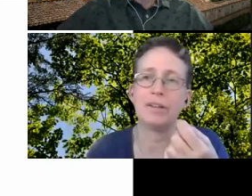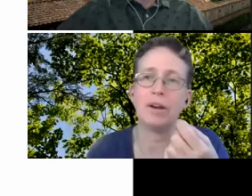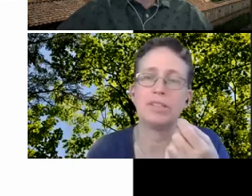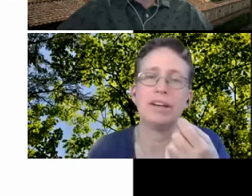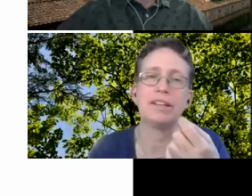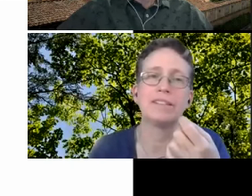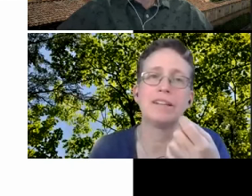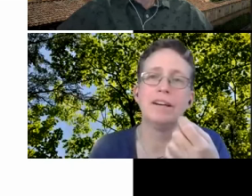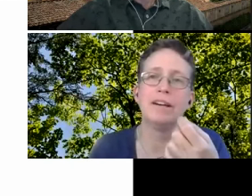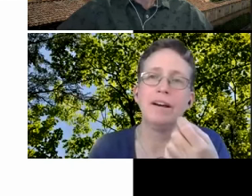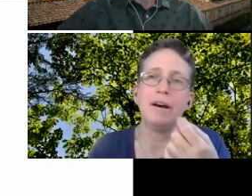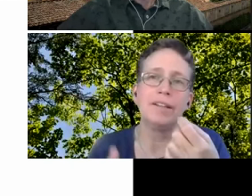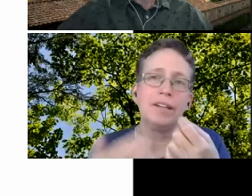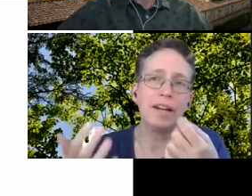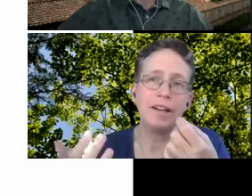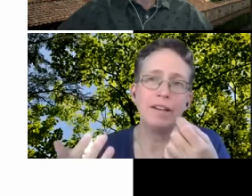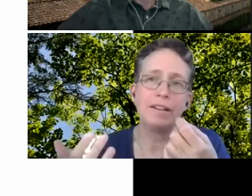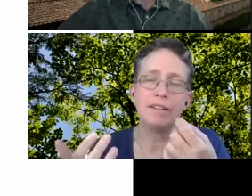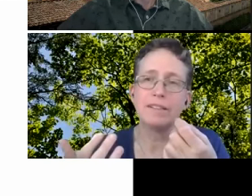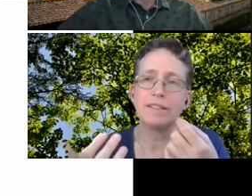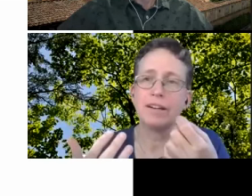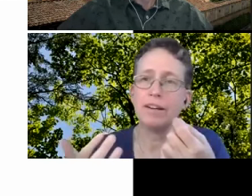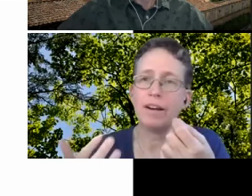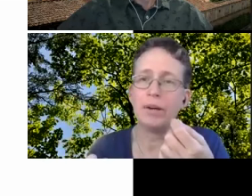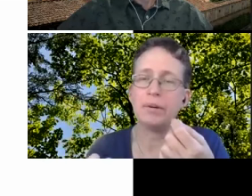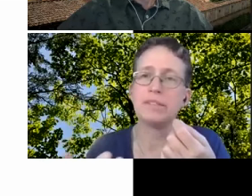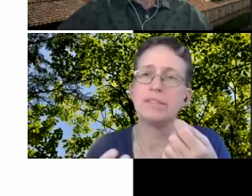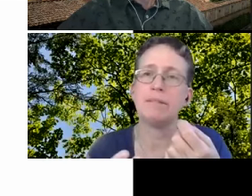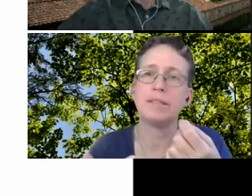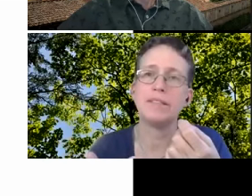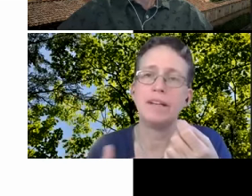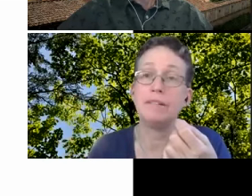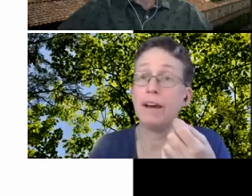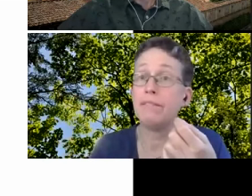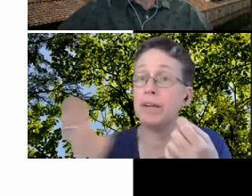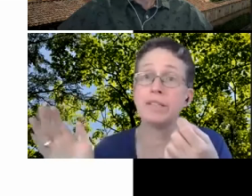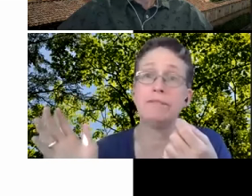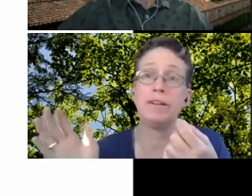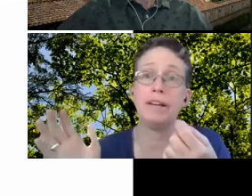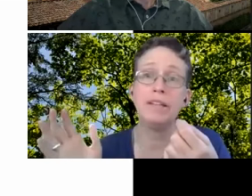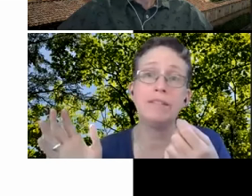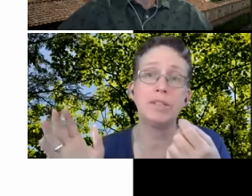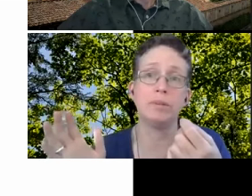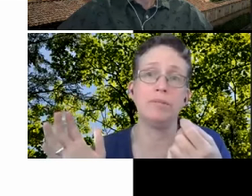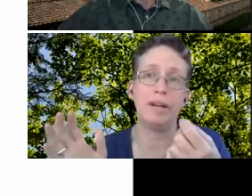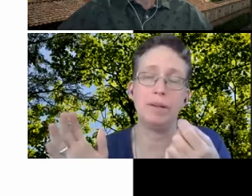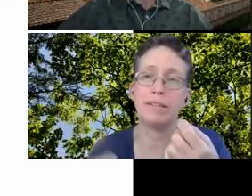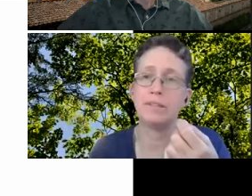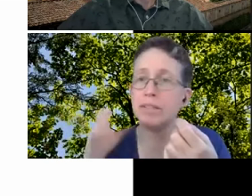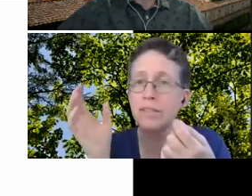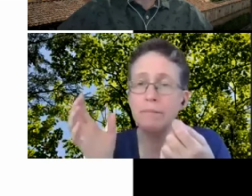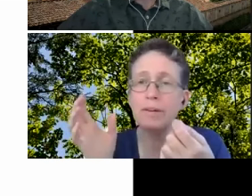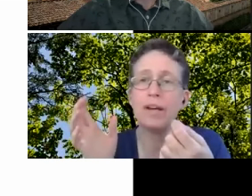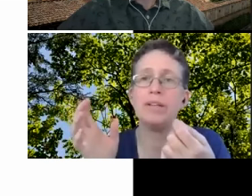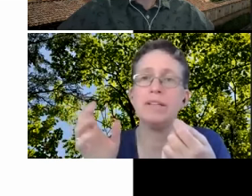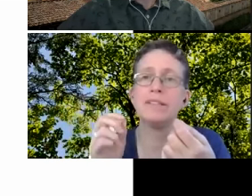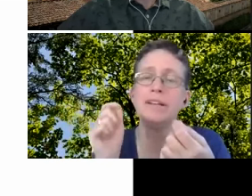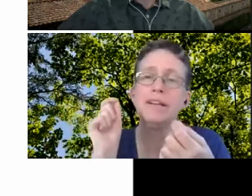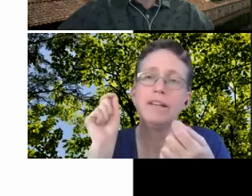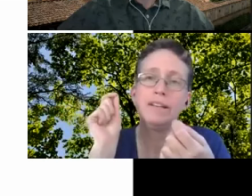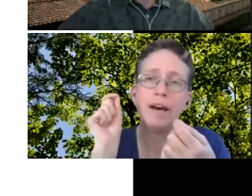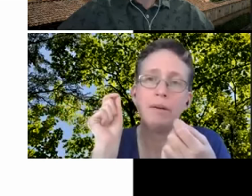out of the garbage cans. On the other hand, things like coyotes that have been studied have a great deal of very individual variability. So there are some